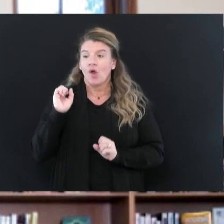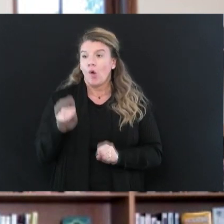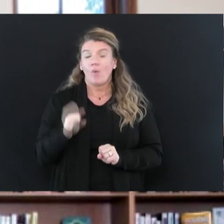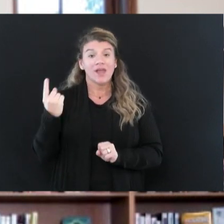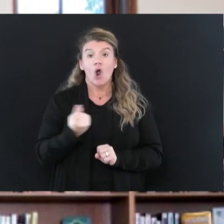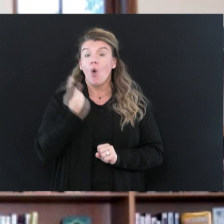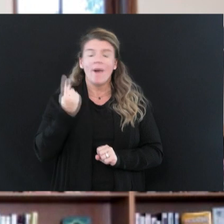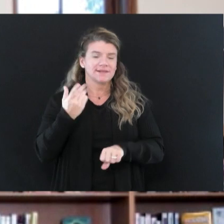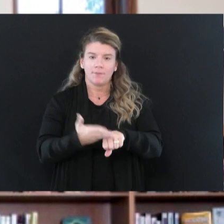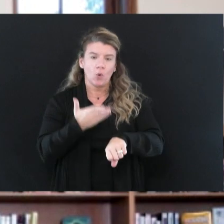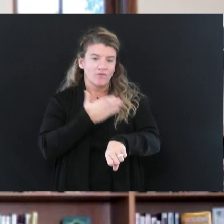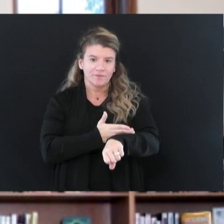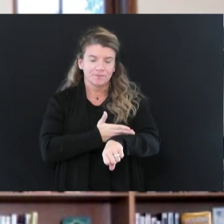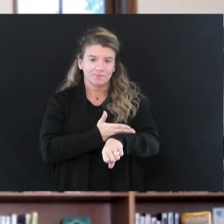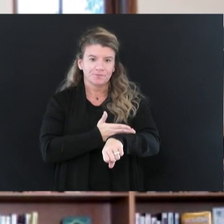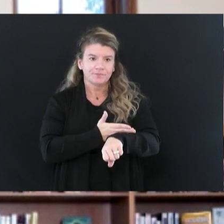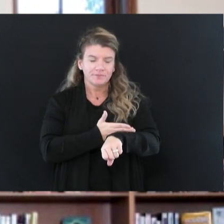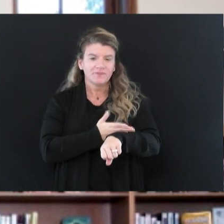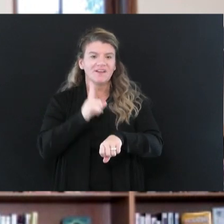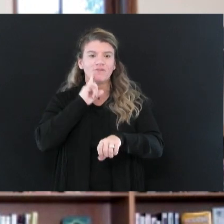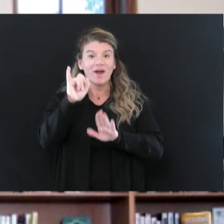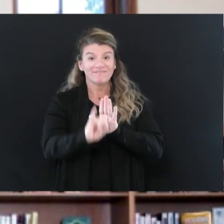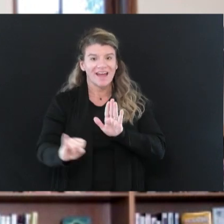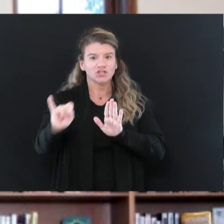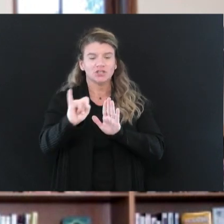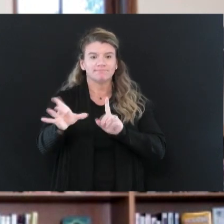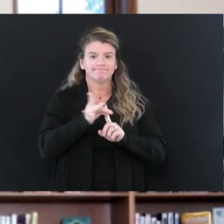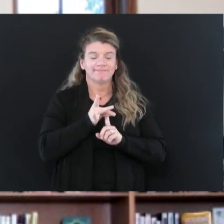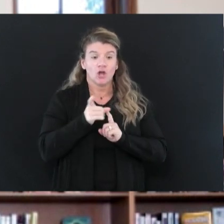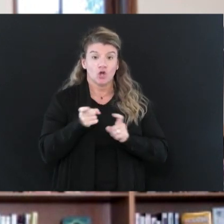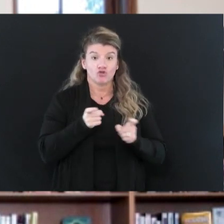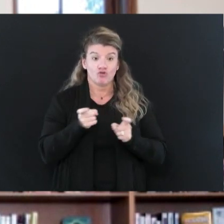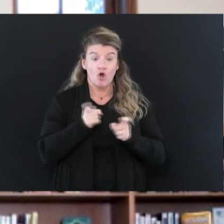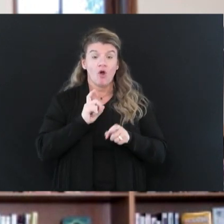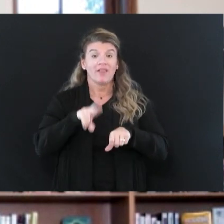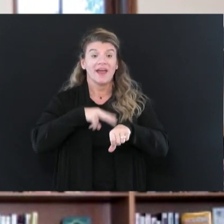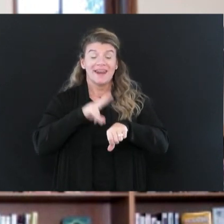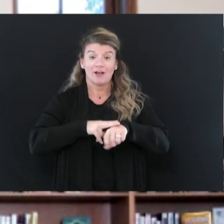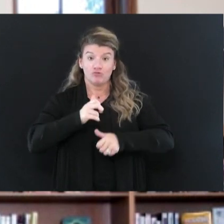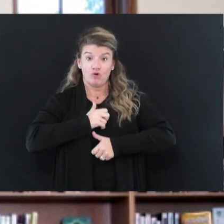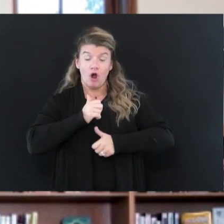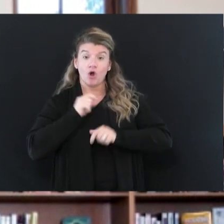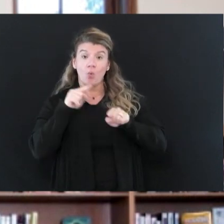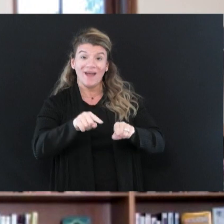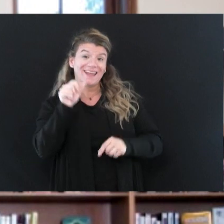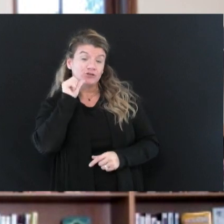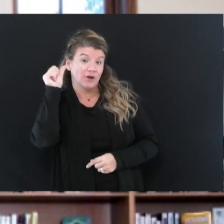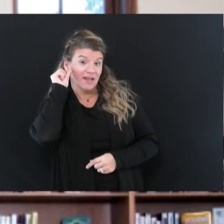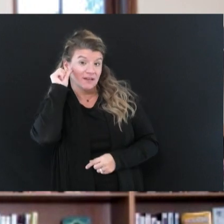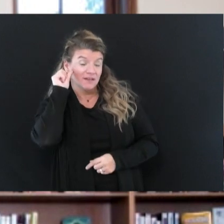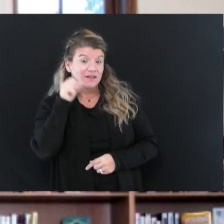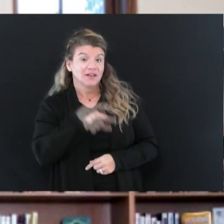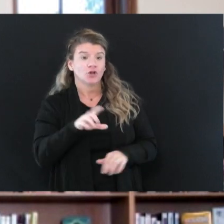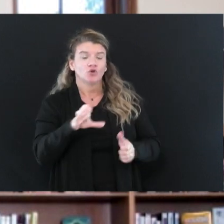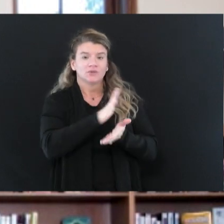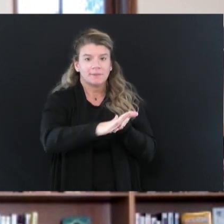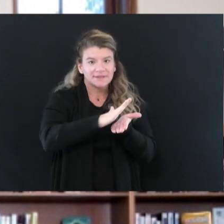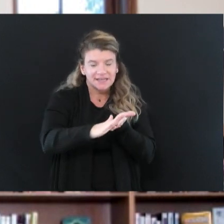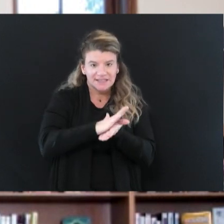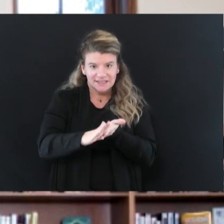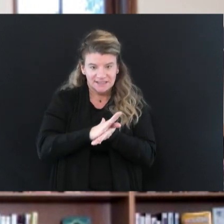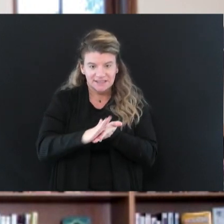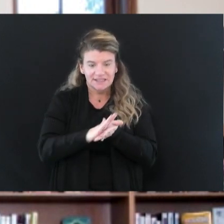do better as far as infection control. Our National Guard did go there yesterday to do some sanitation